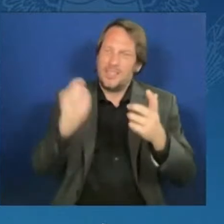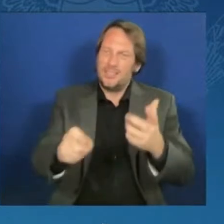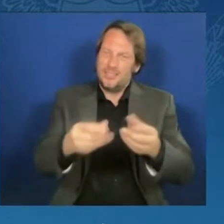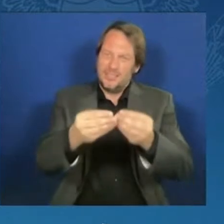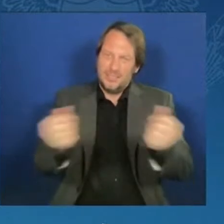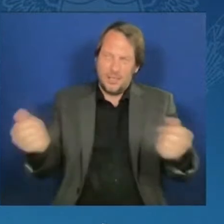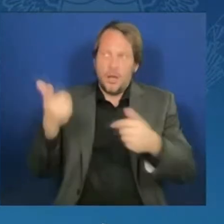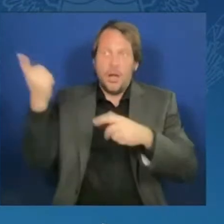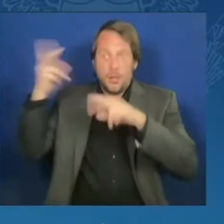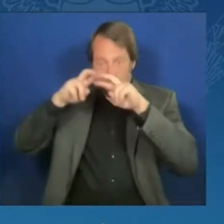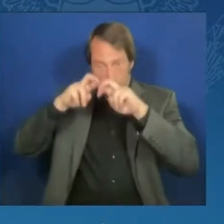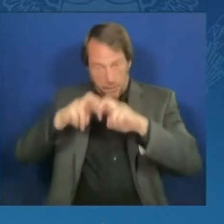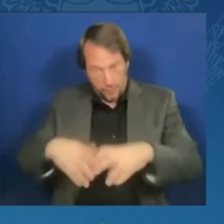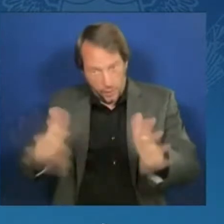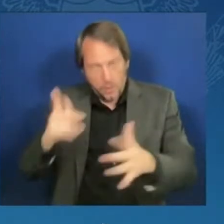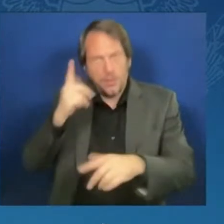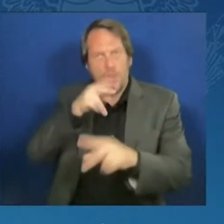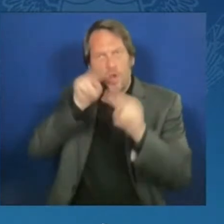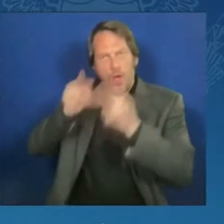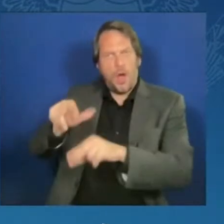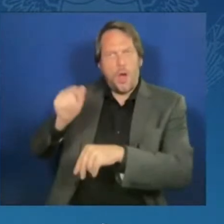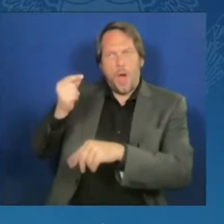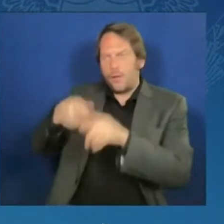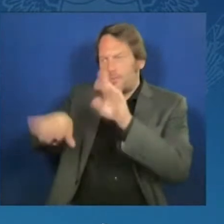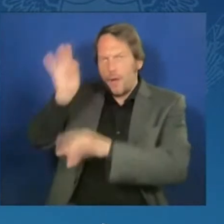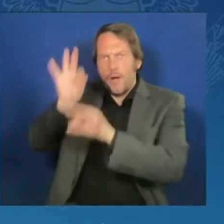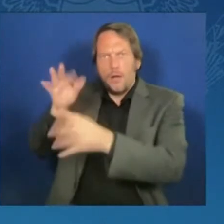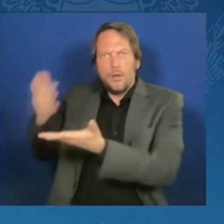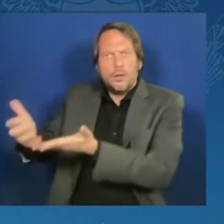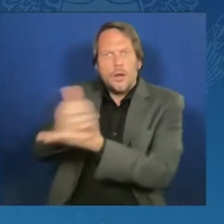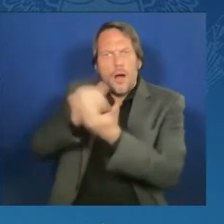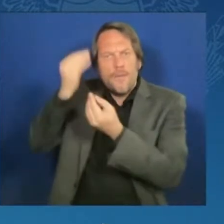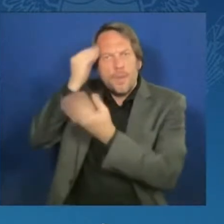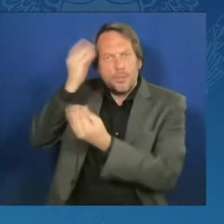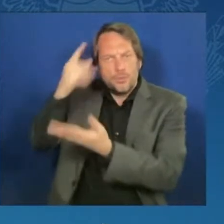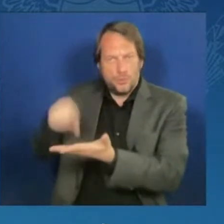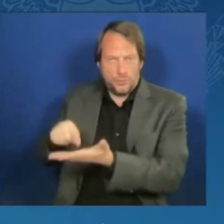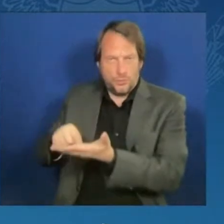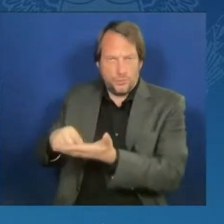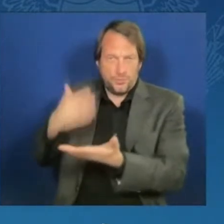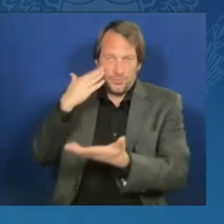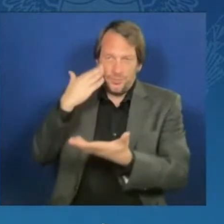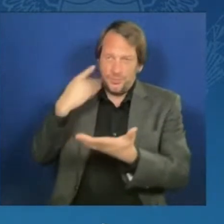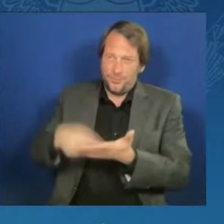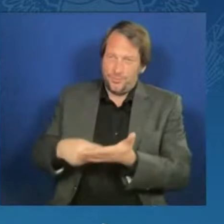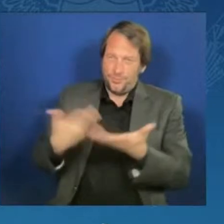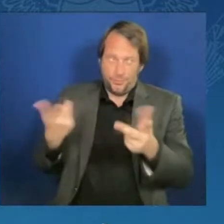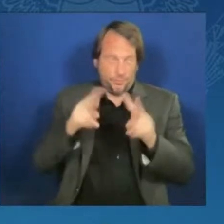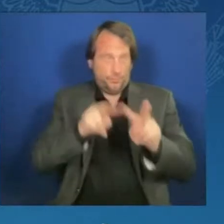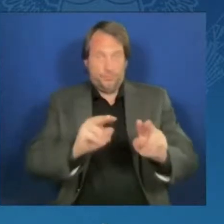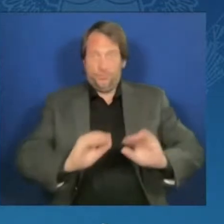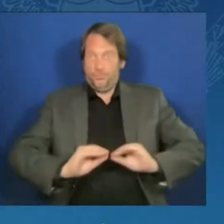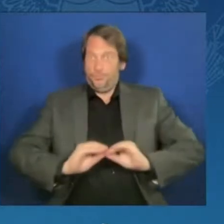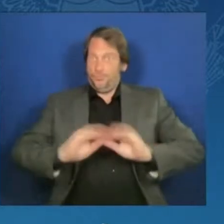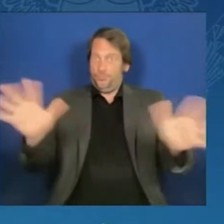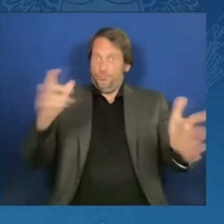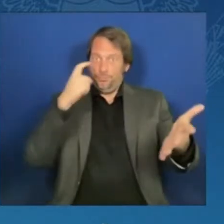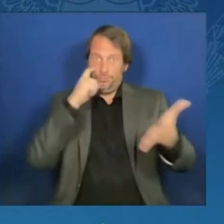stark when one considers the fact that on the schedule currently, marijuana is considered as dangerous as